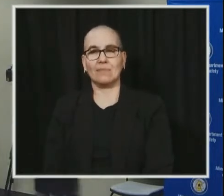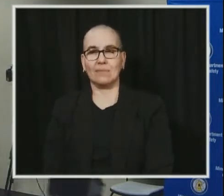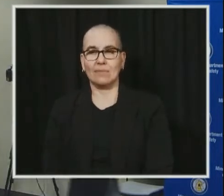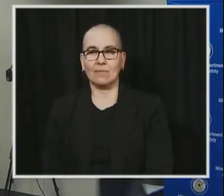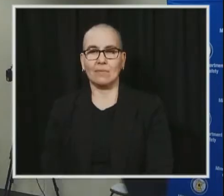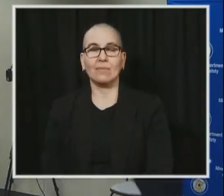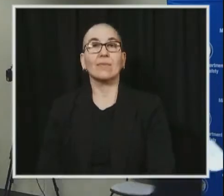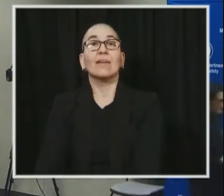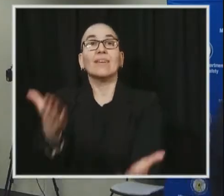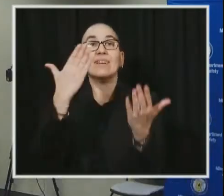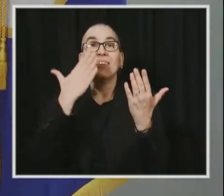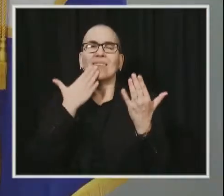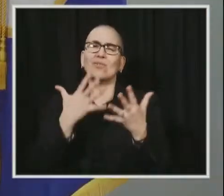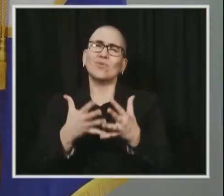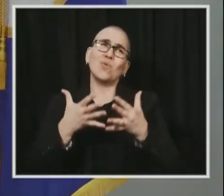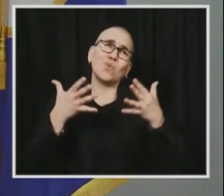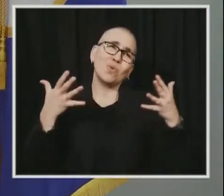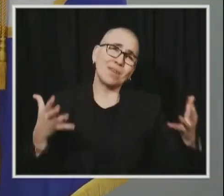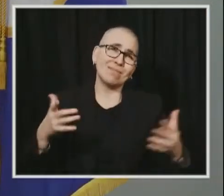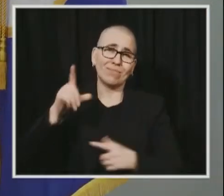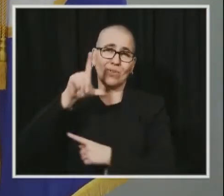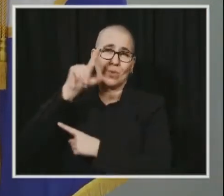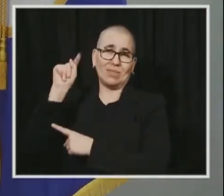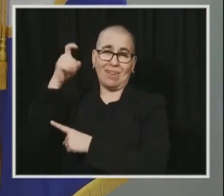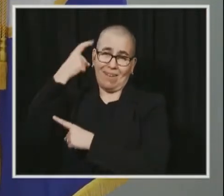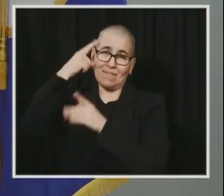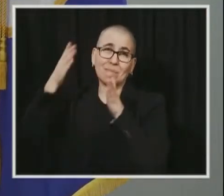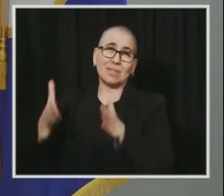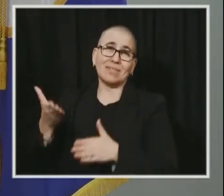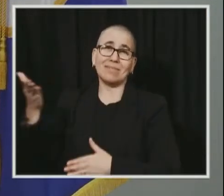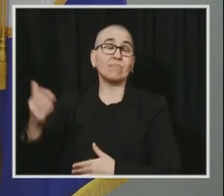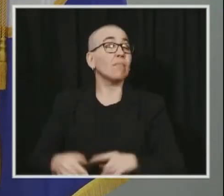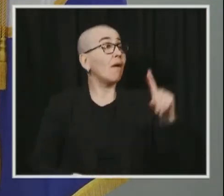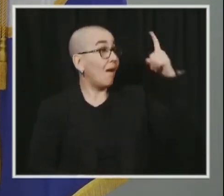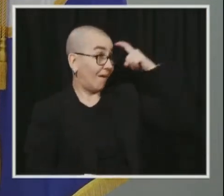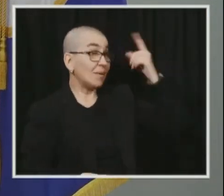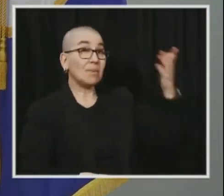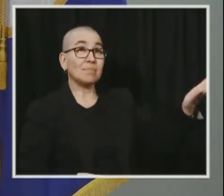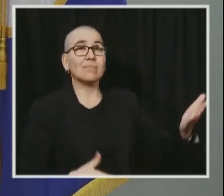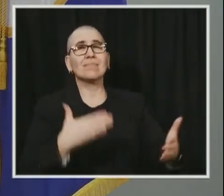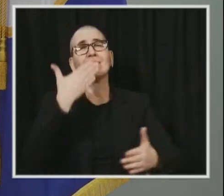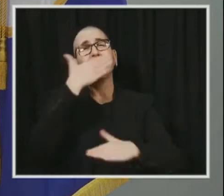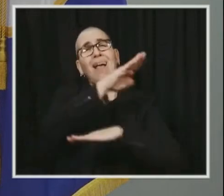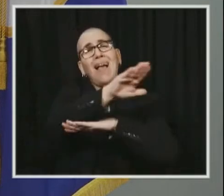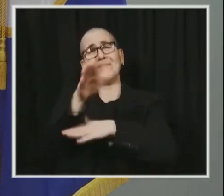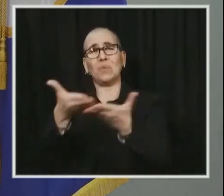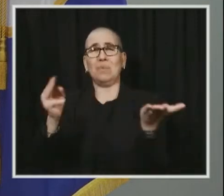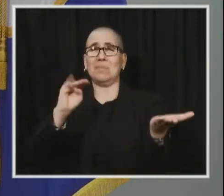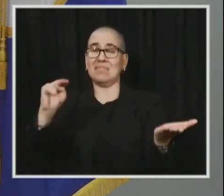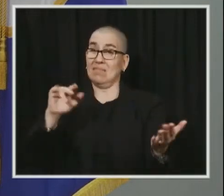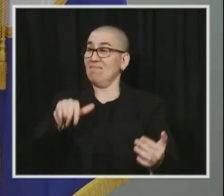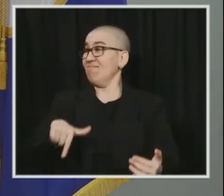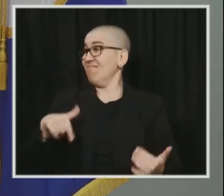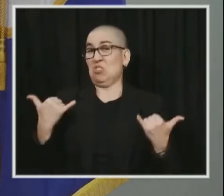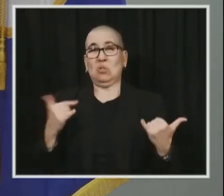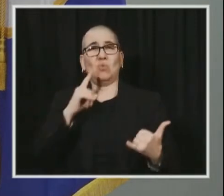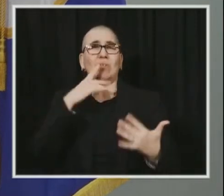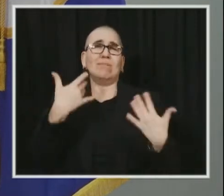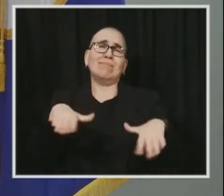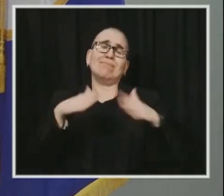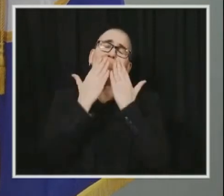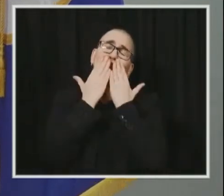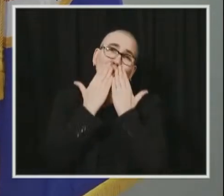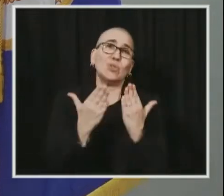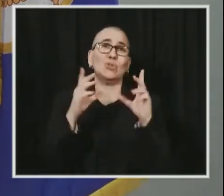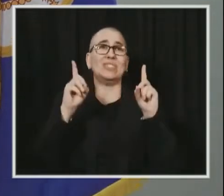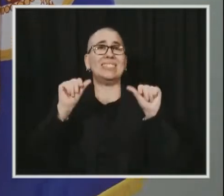Thank you so much, Lieutenant Governor and Governor. Good afternoon, Minnesotans. This is indeed a good day. We're here to talk about some specifics about